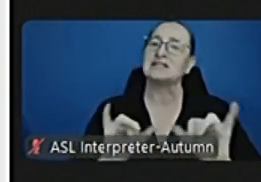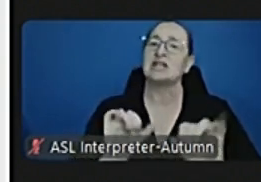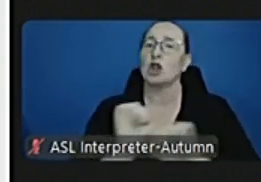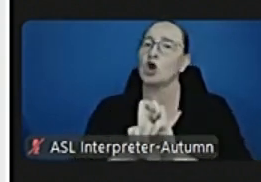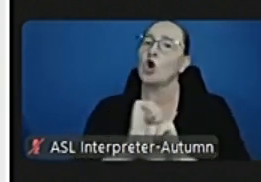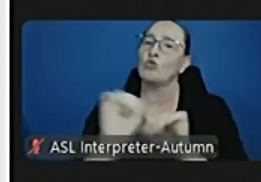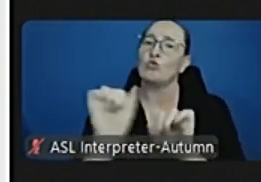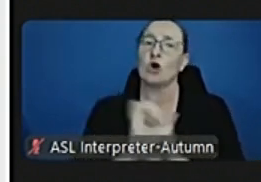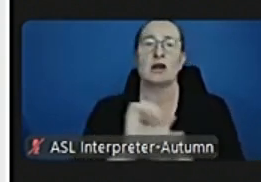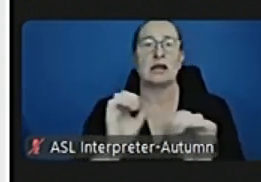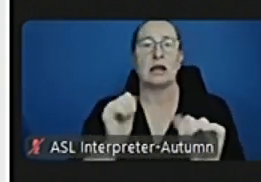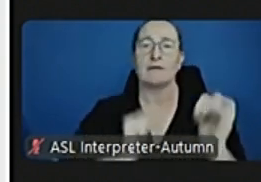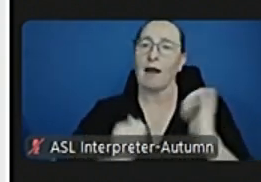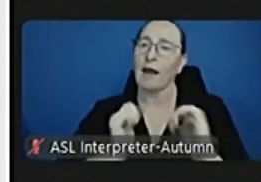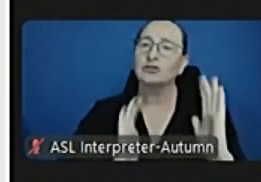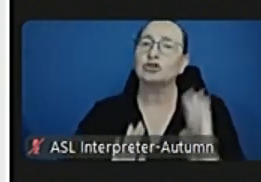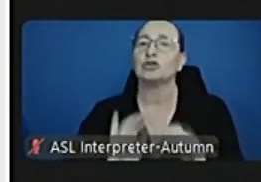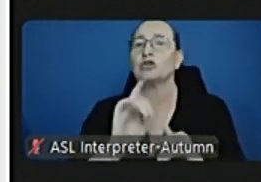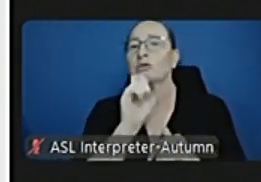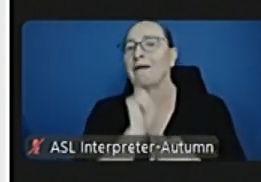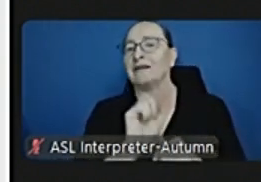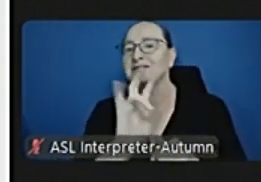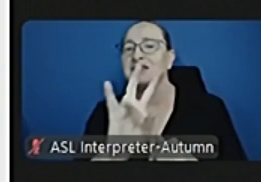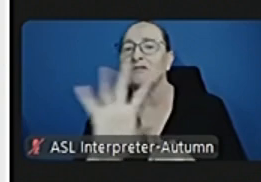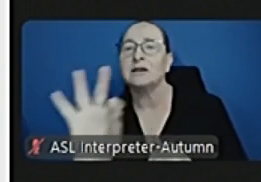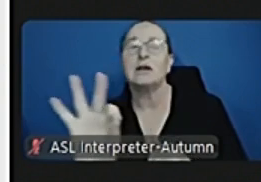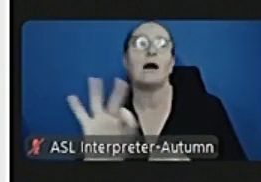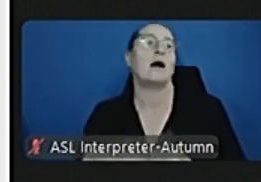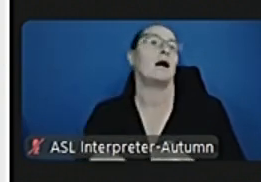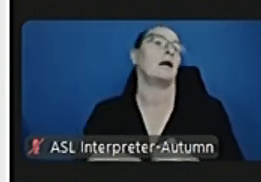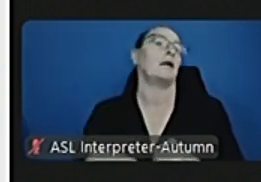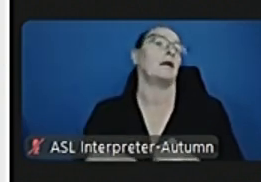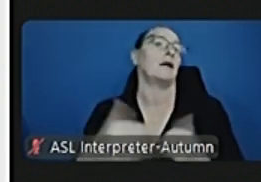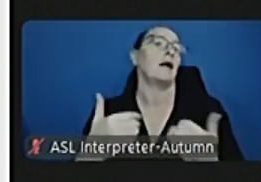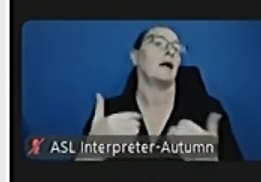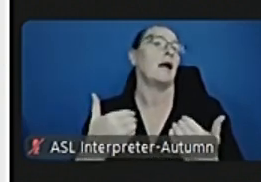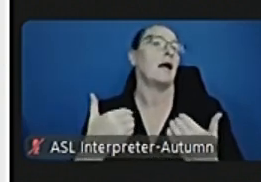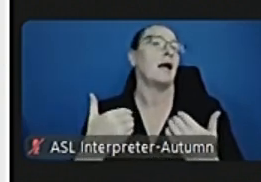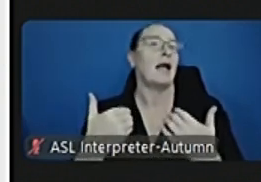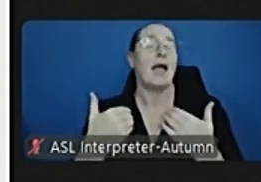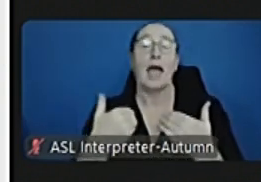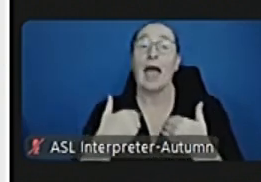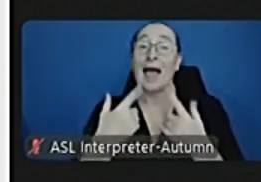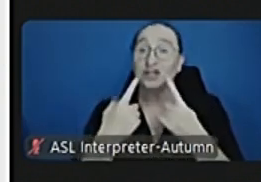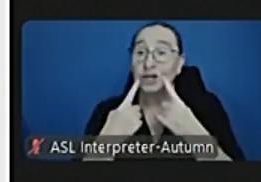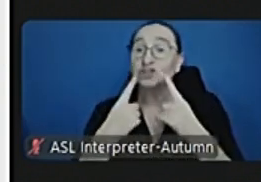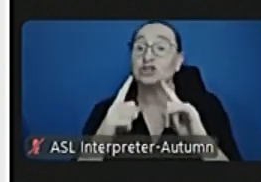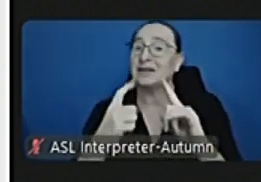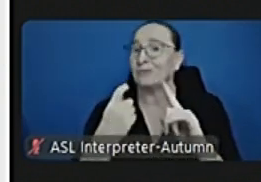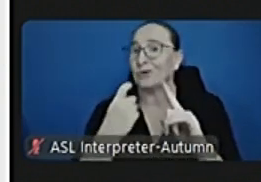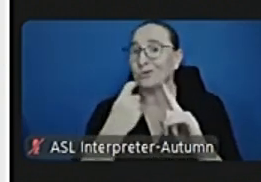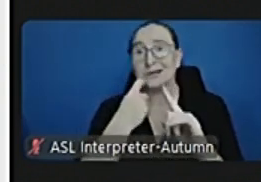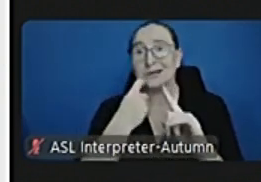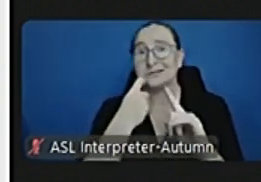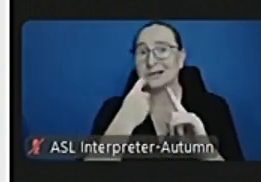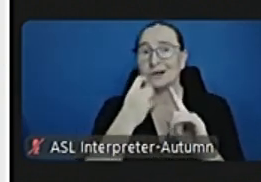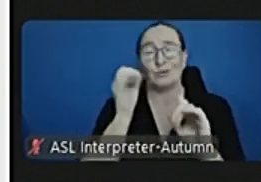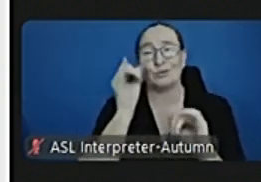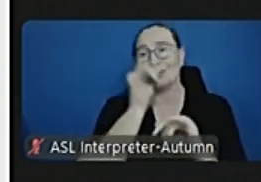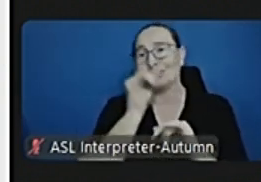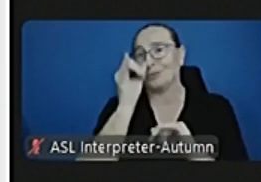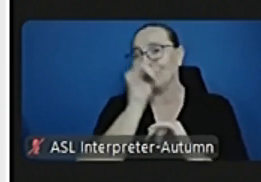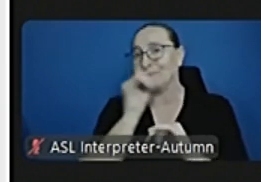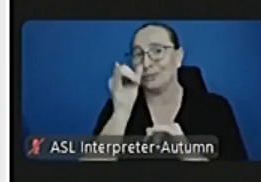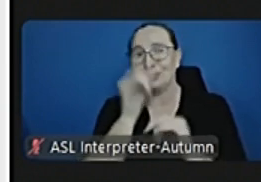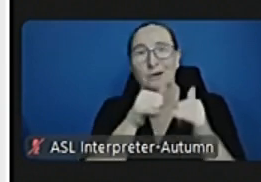years old, has achieved a lot of recent accomplishments, a lot of